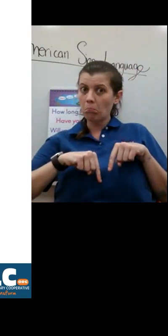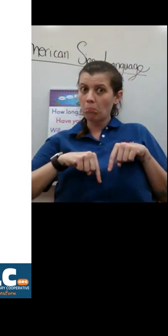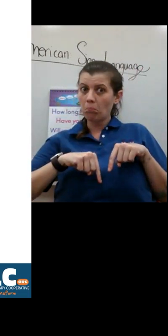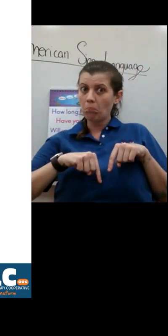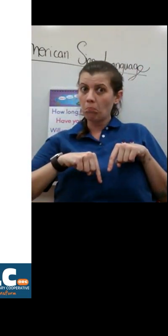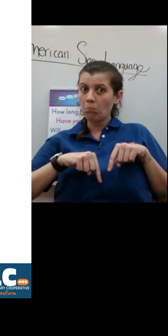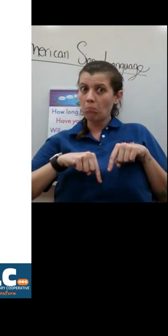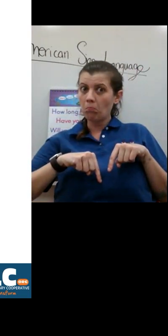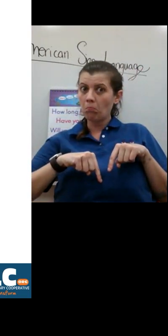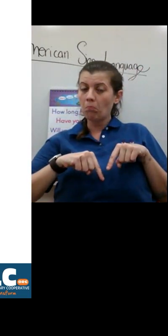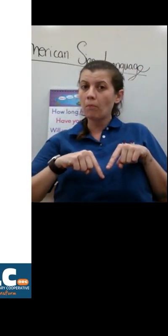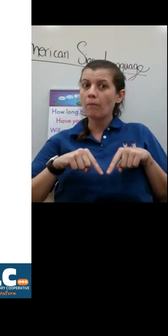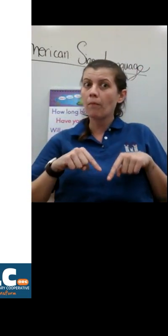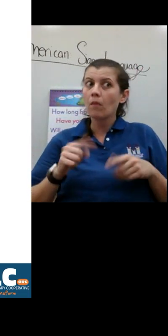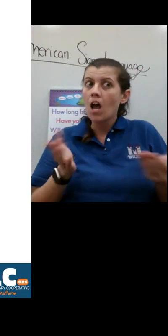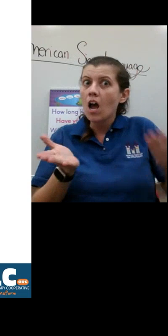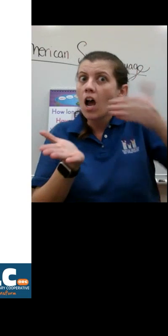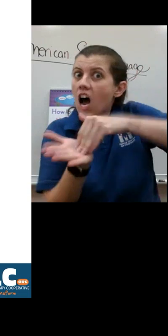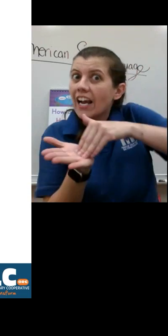come